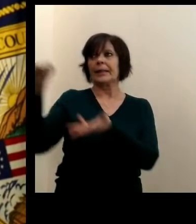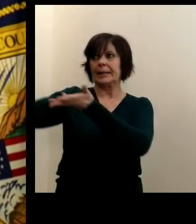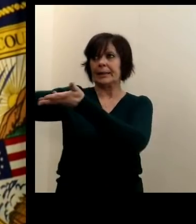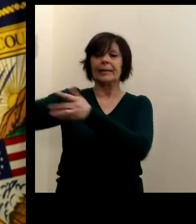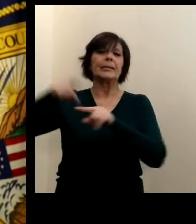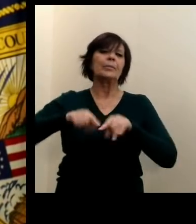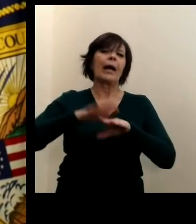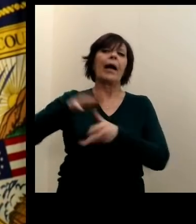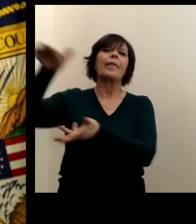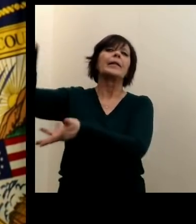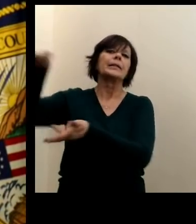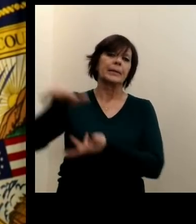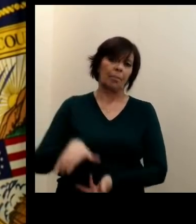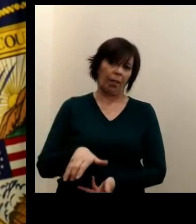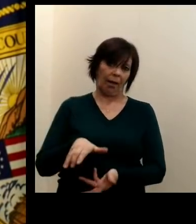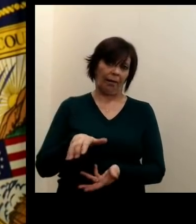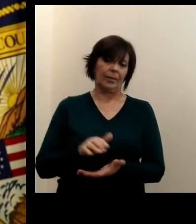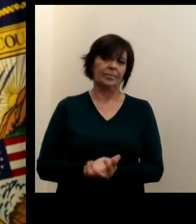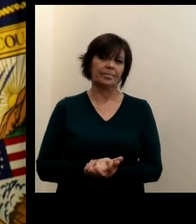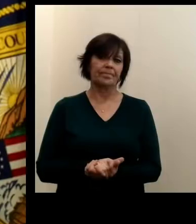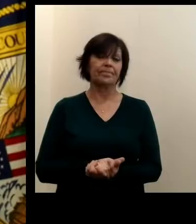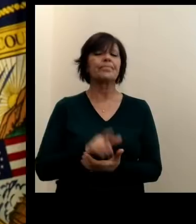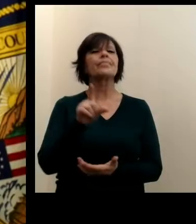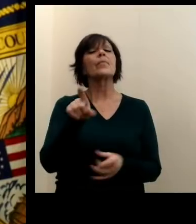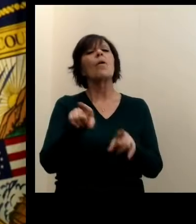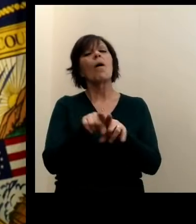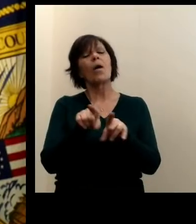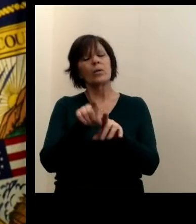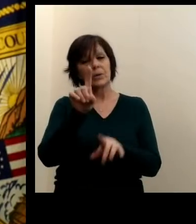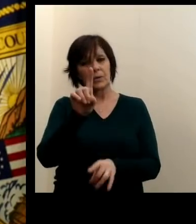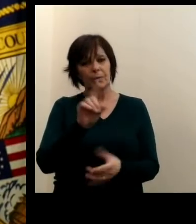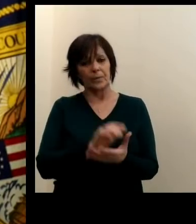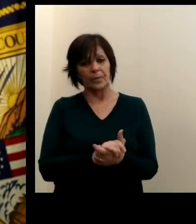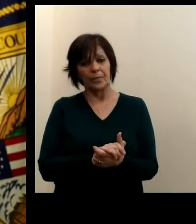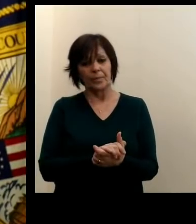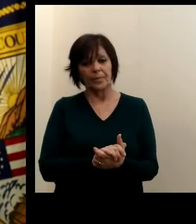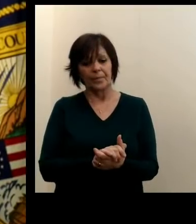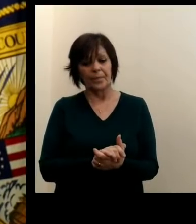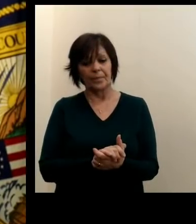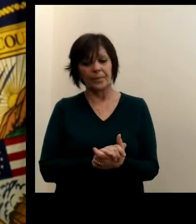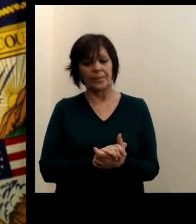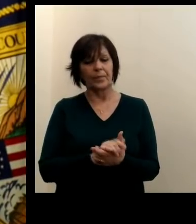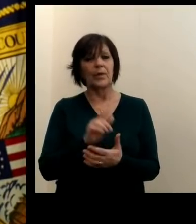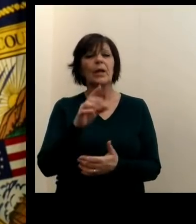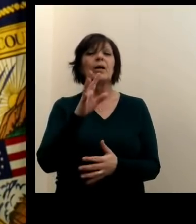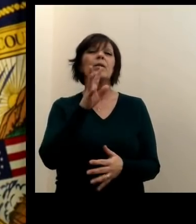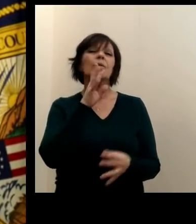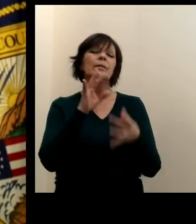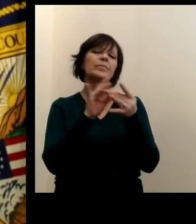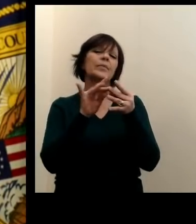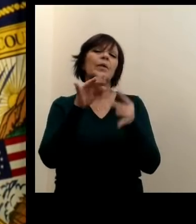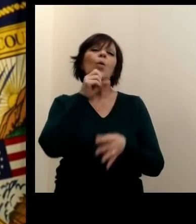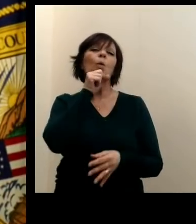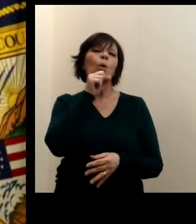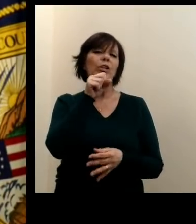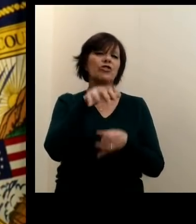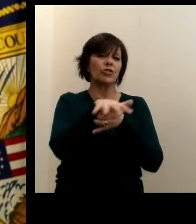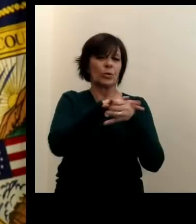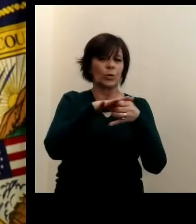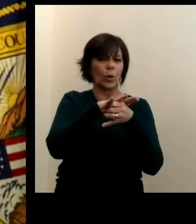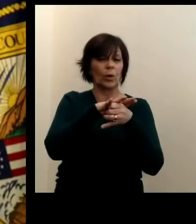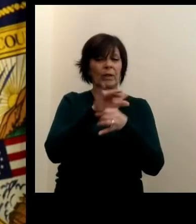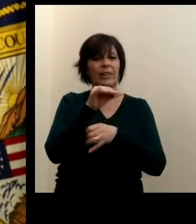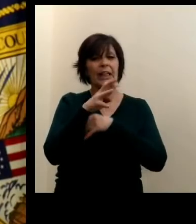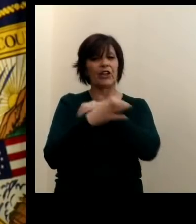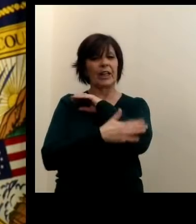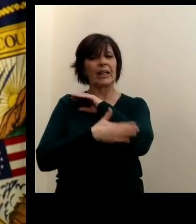receive from New York State. And then I want to finish, before we take Q&A, talking about the orange zone in Erie County. For the